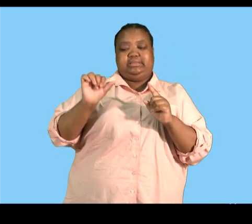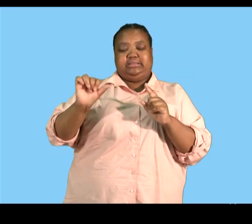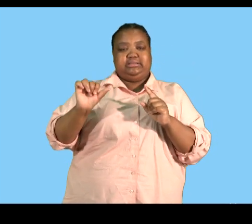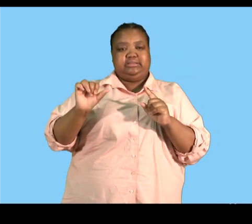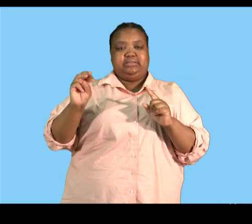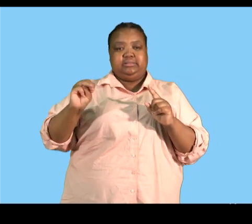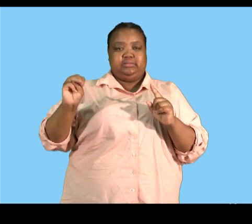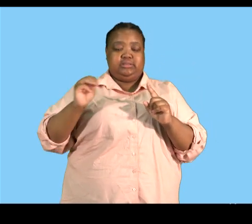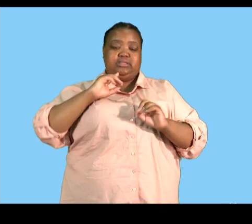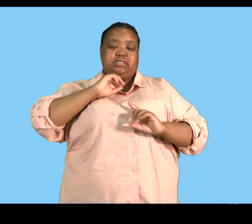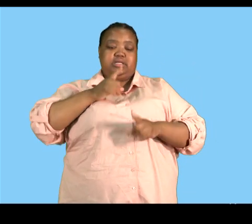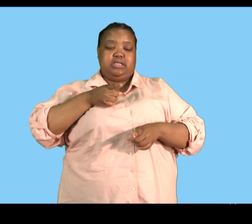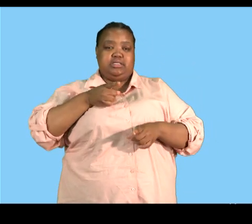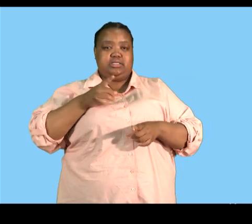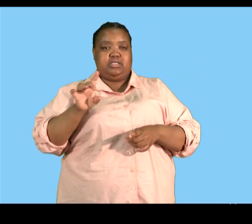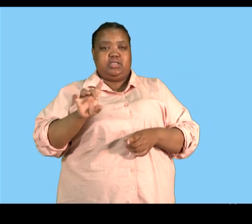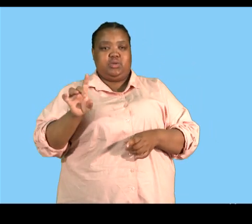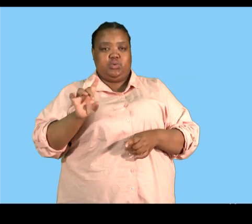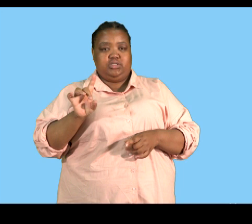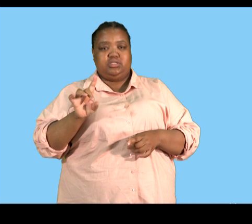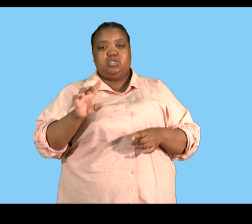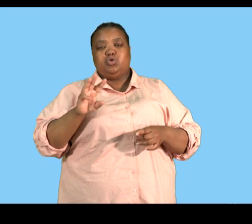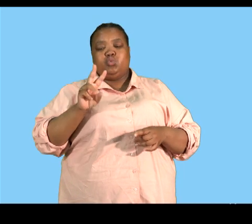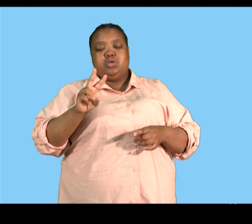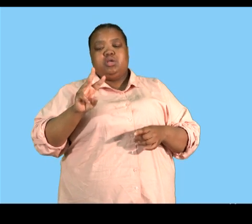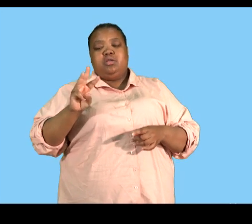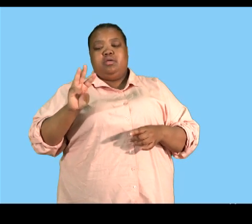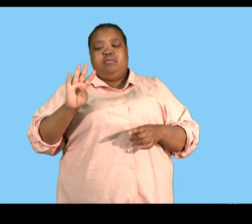us 24 meters.